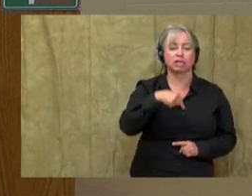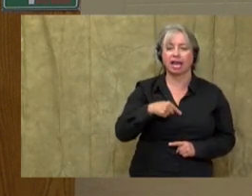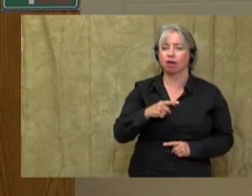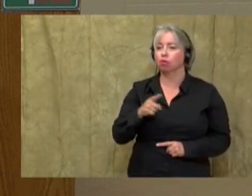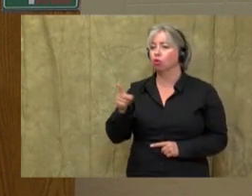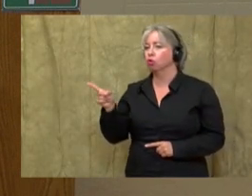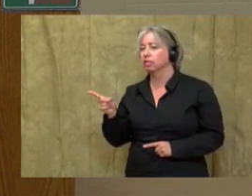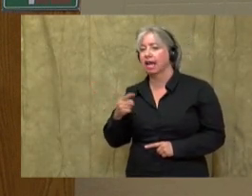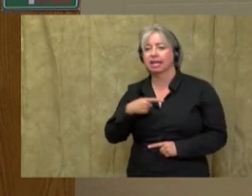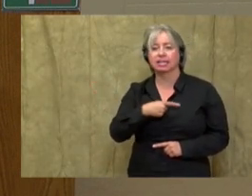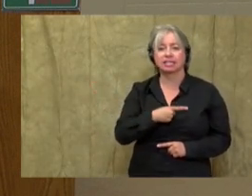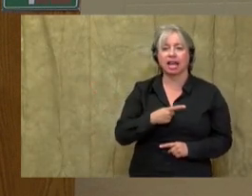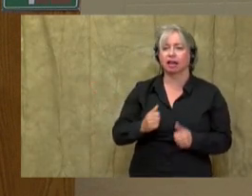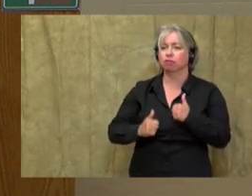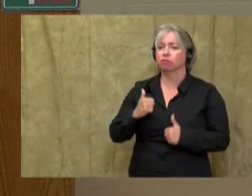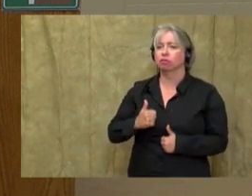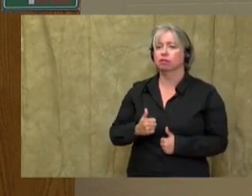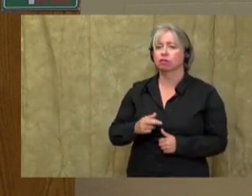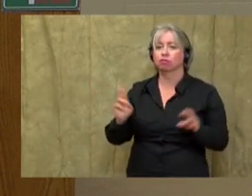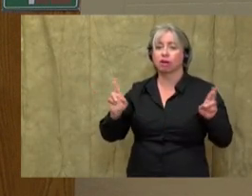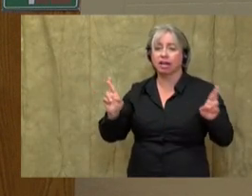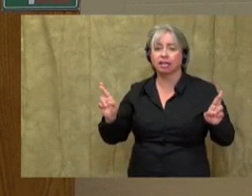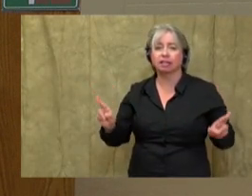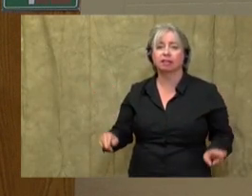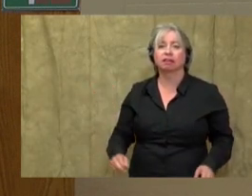side. Ready?